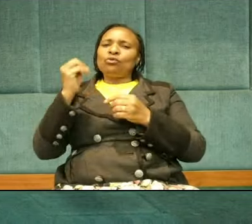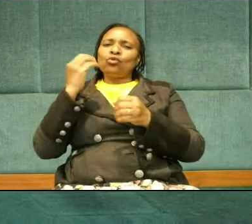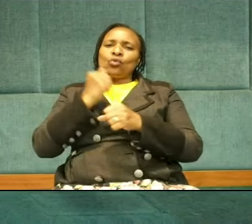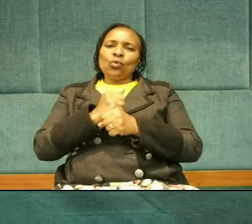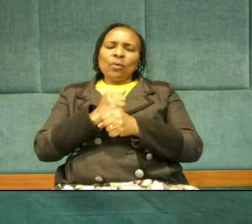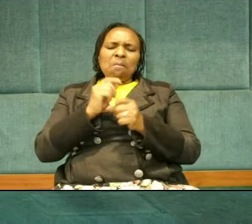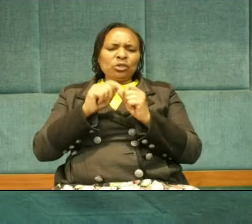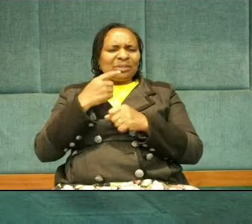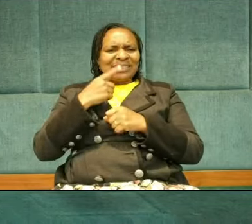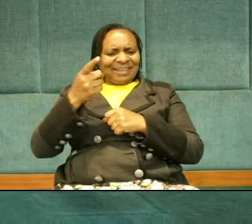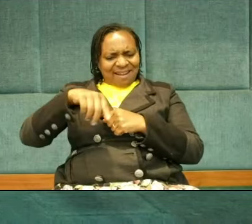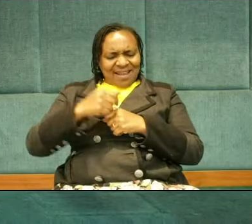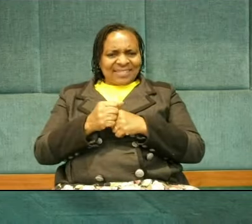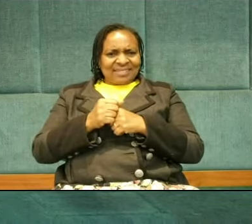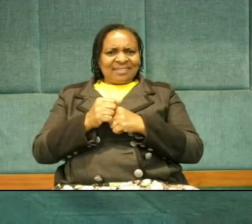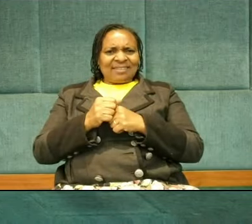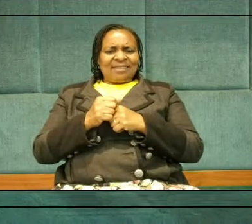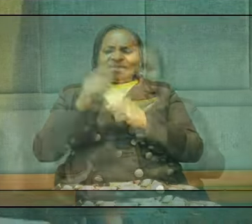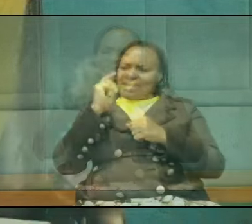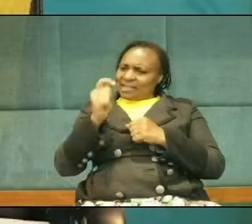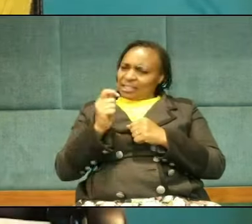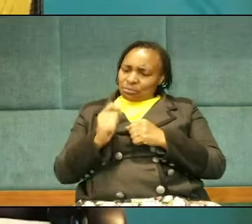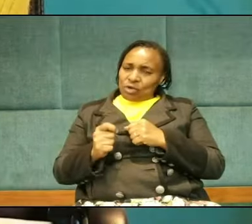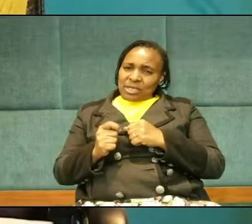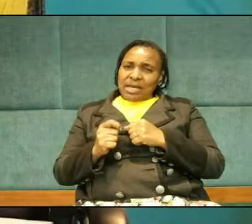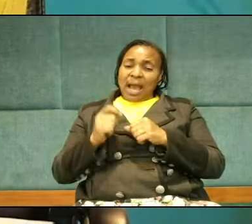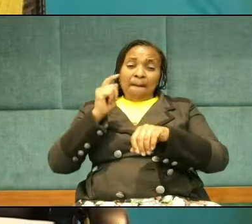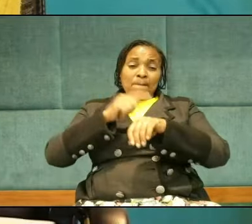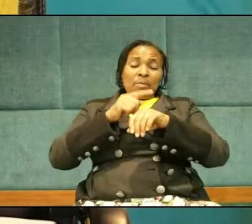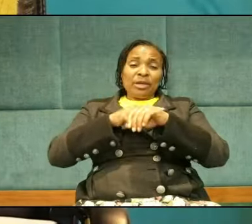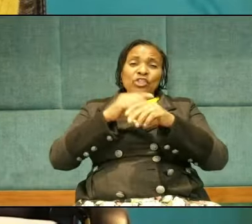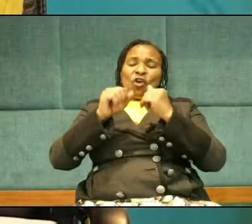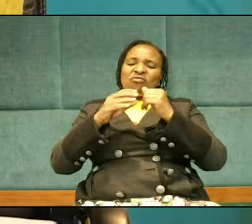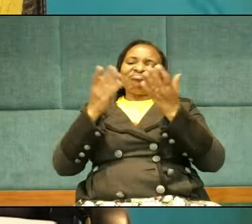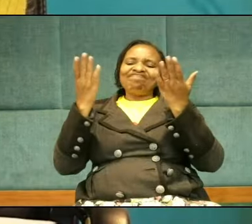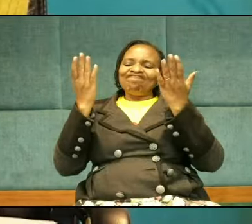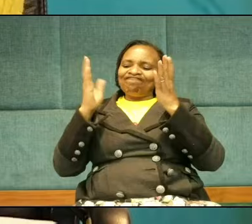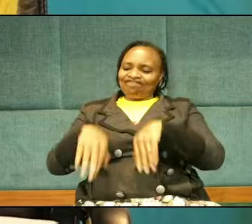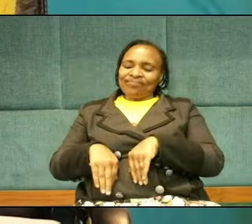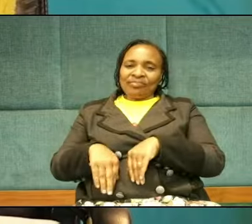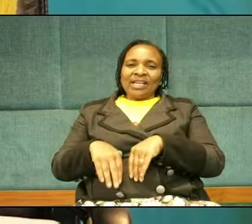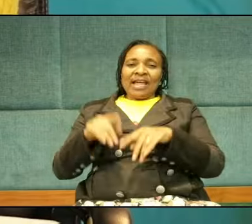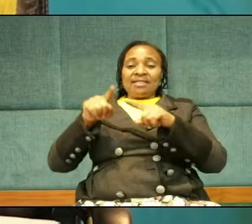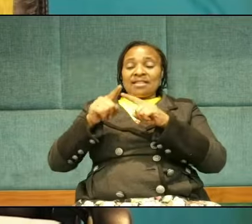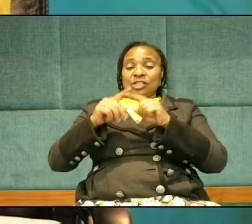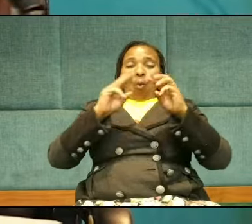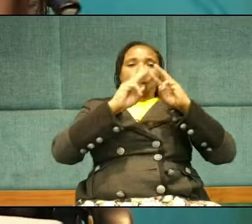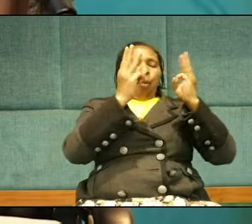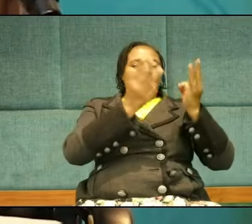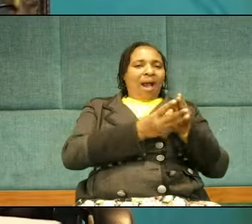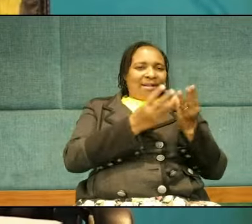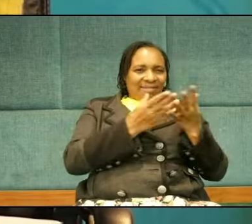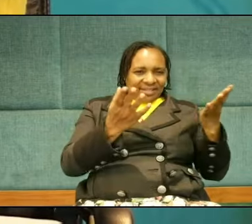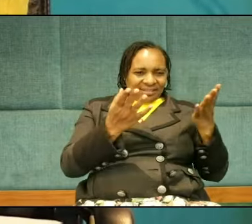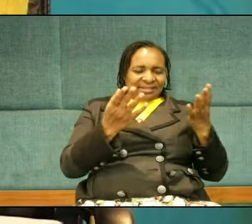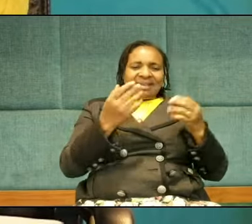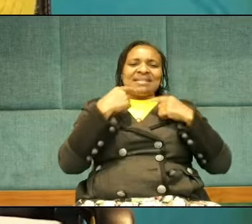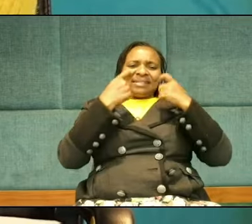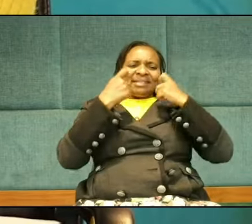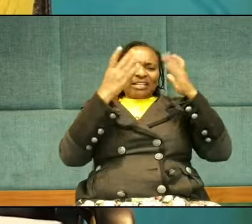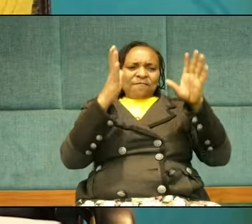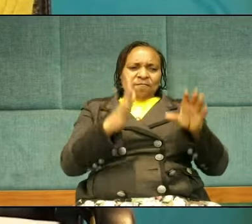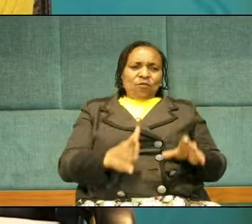anyone tell us their own testimony? A moment of defiance of the world, defiance of the wicked deeds,